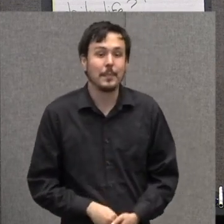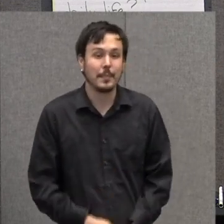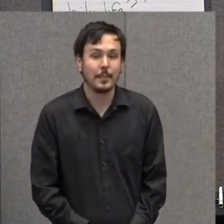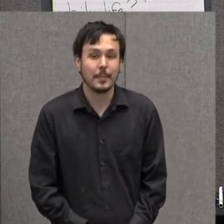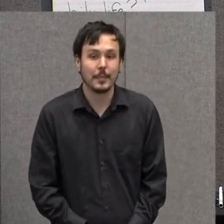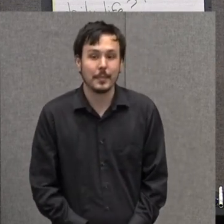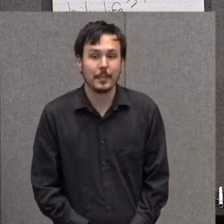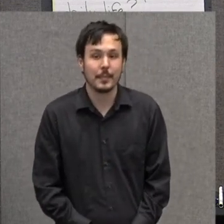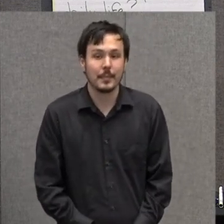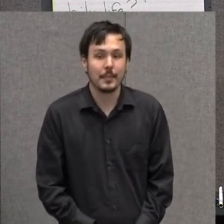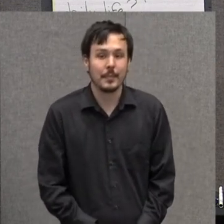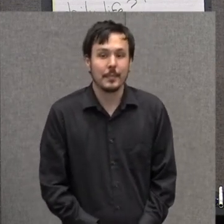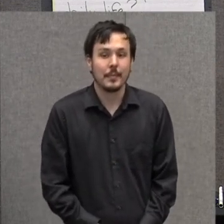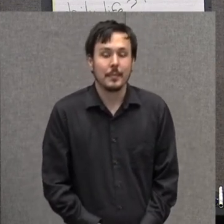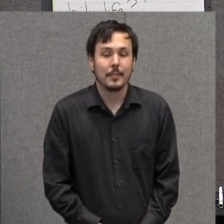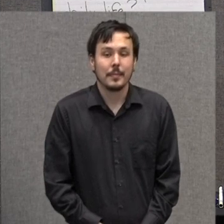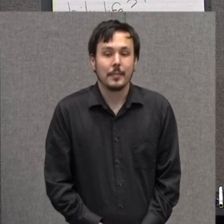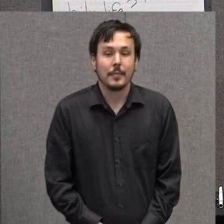1, 2, 3.